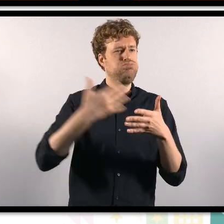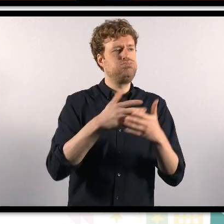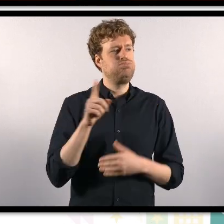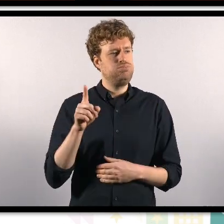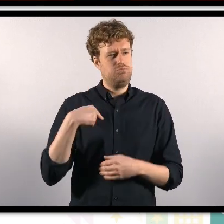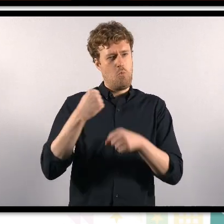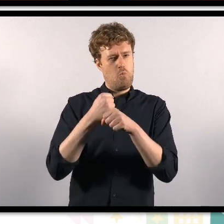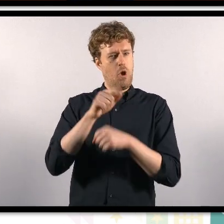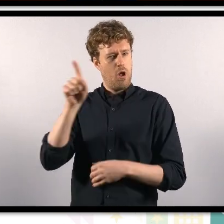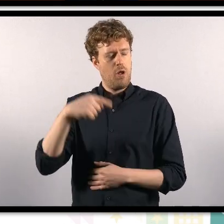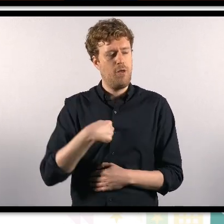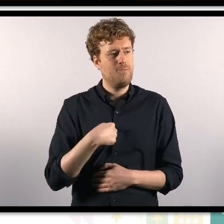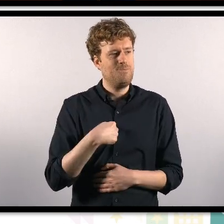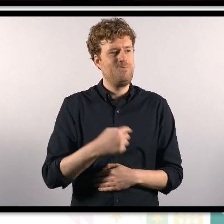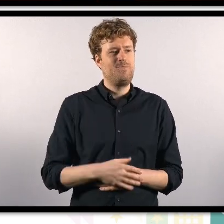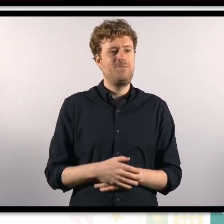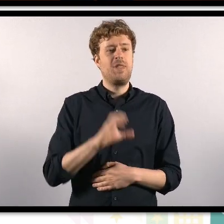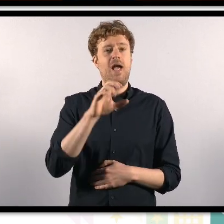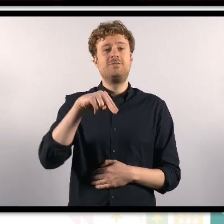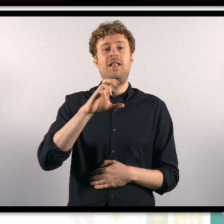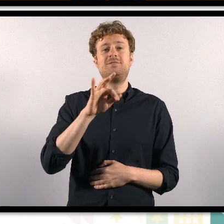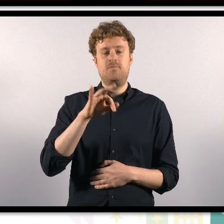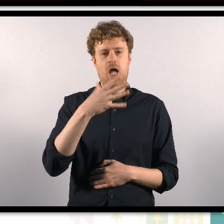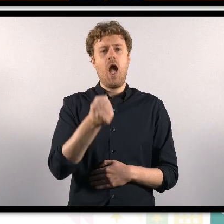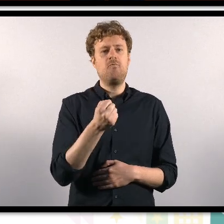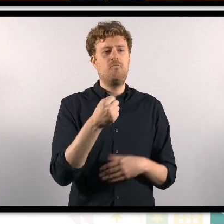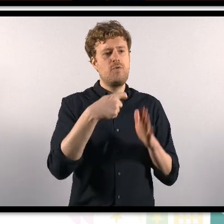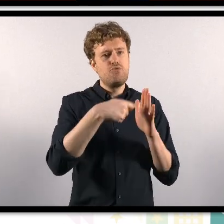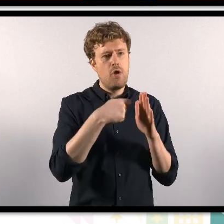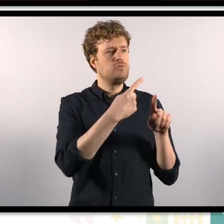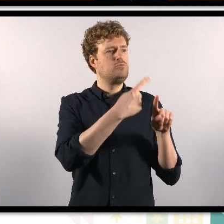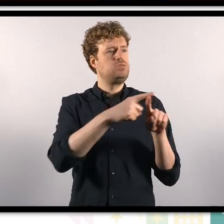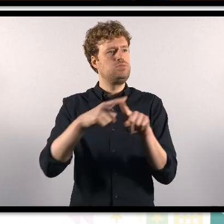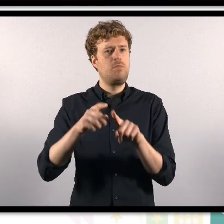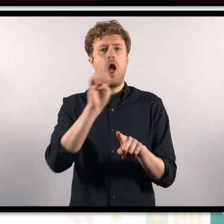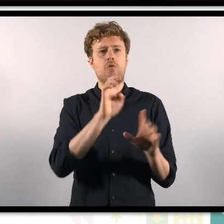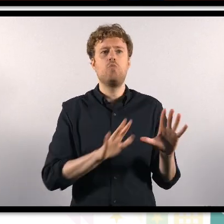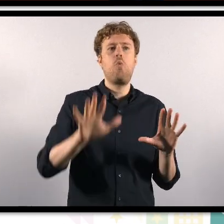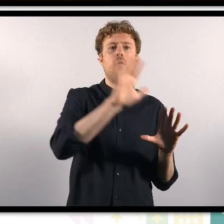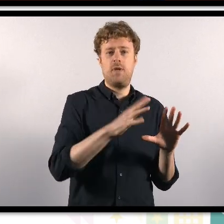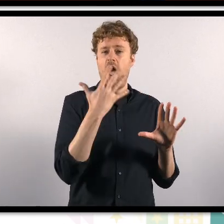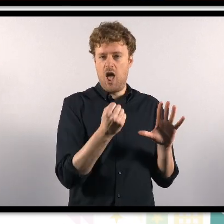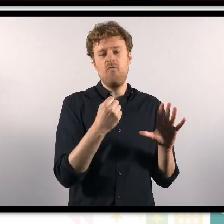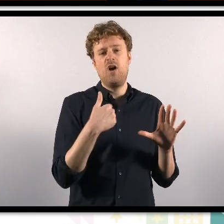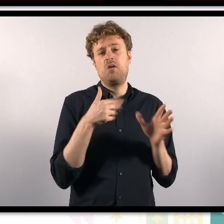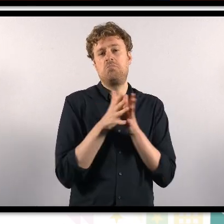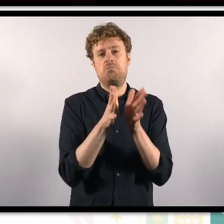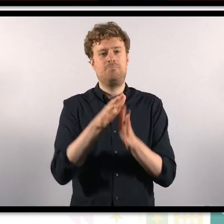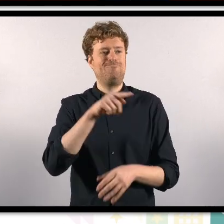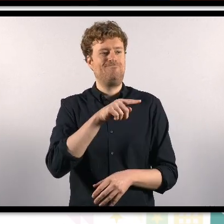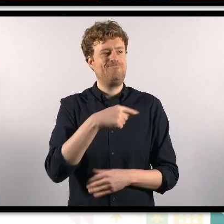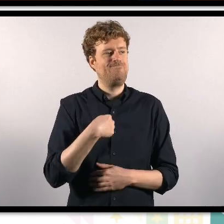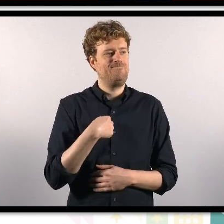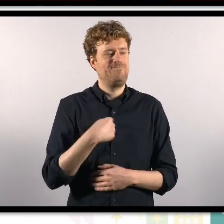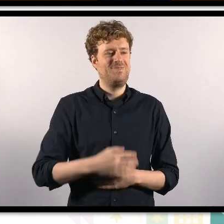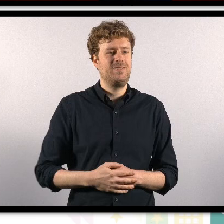actually excited, and I truly am, to announce the launch of NeoNephos, a new open source